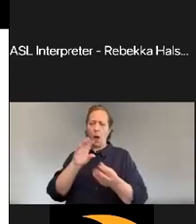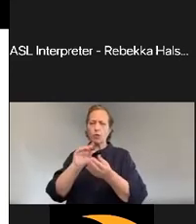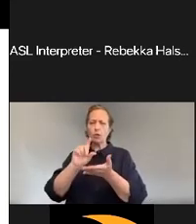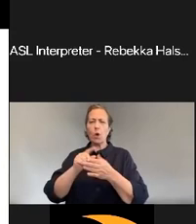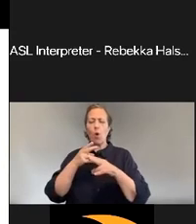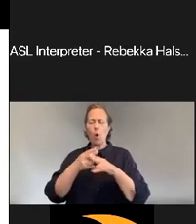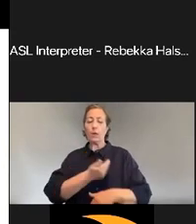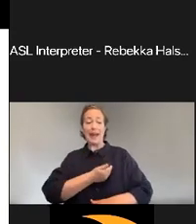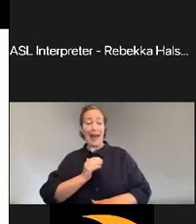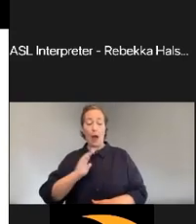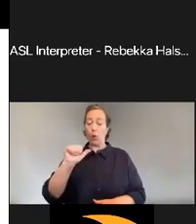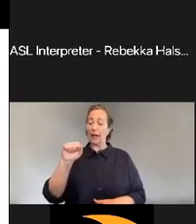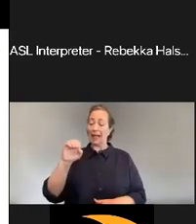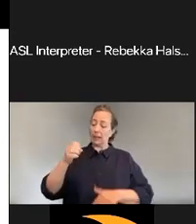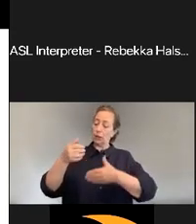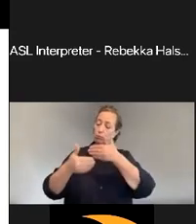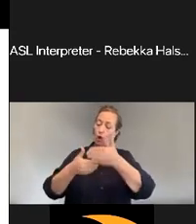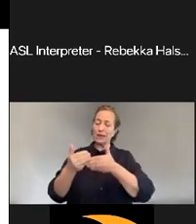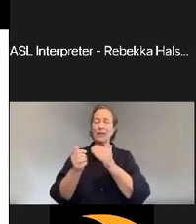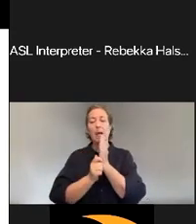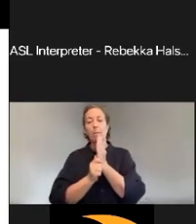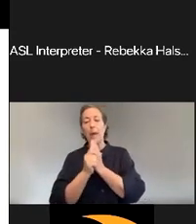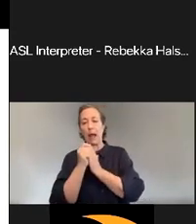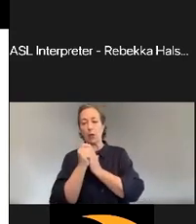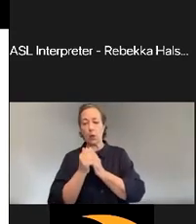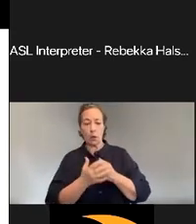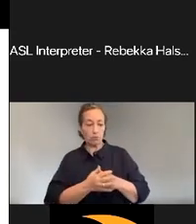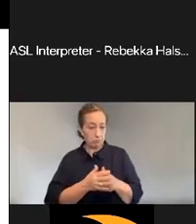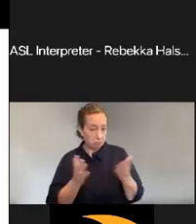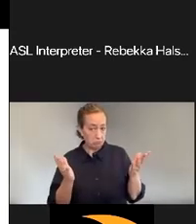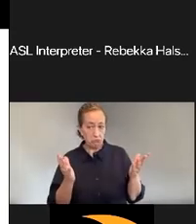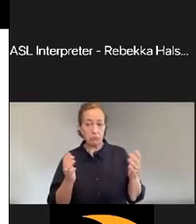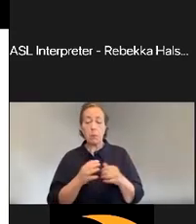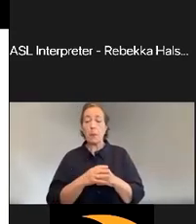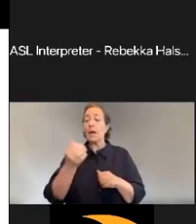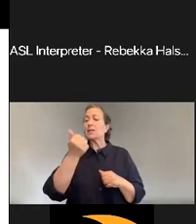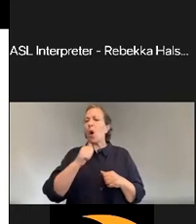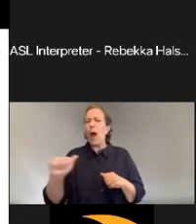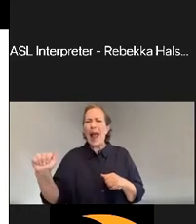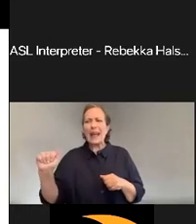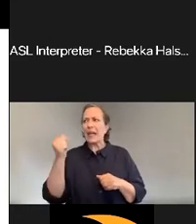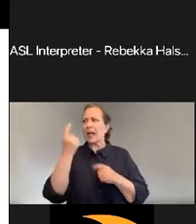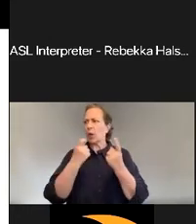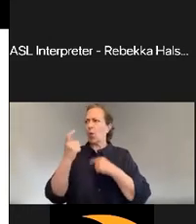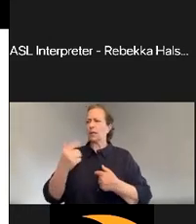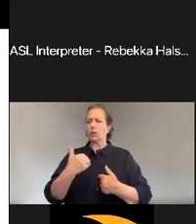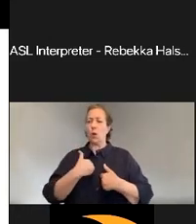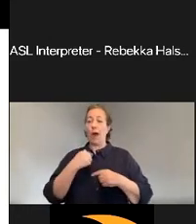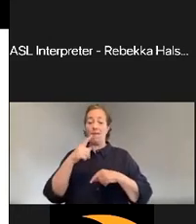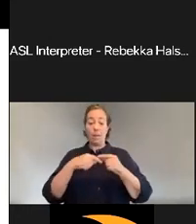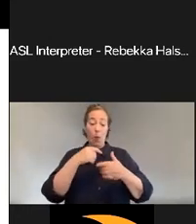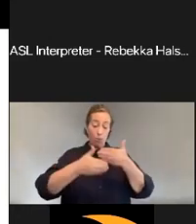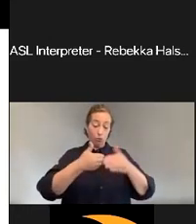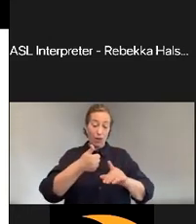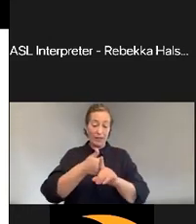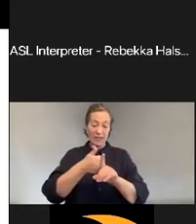Case Processing Manual. So any possible question you could have about what the process looks like will be addressed